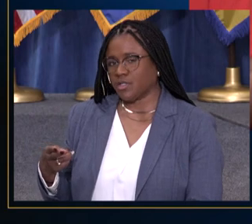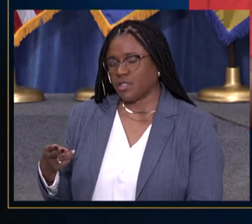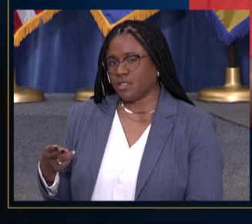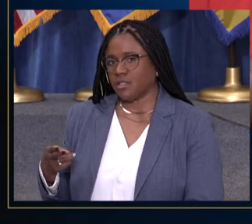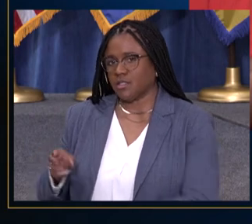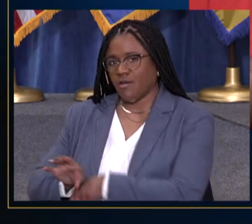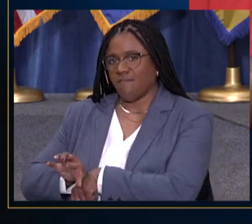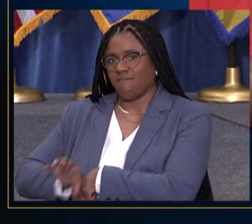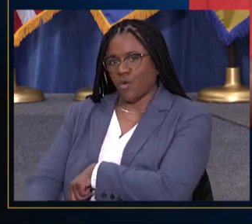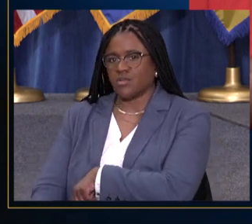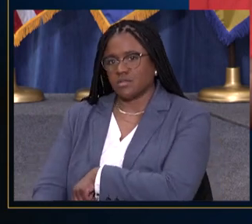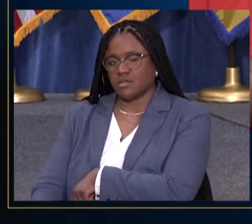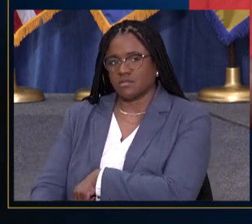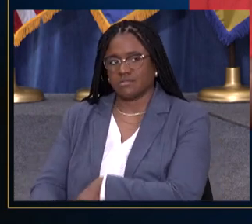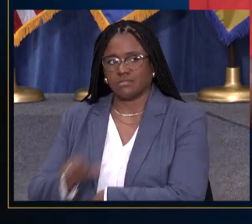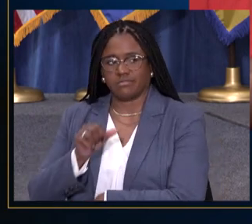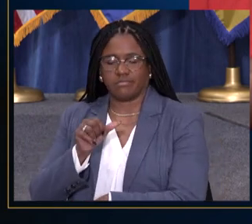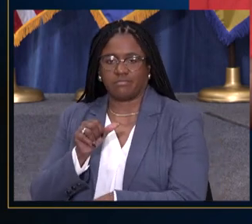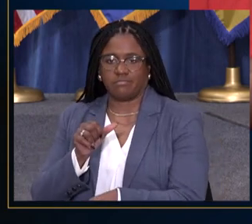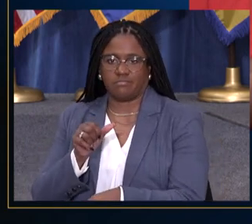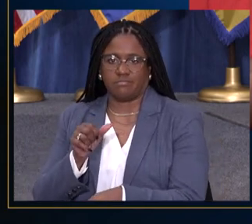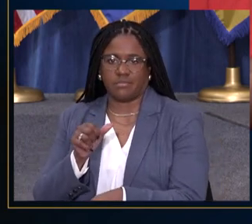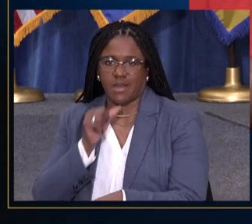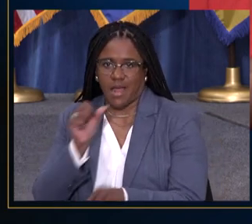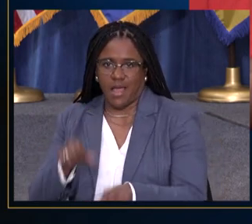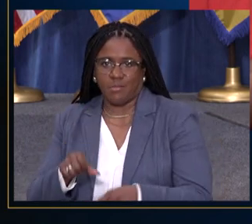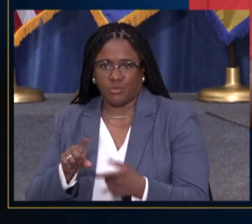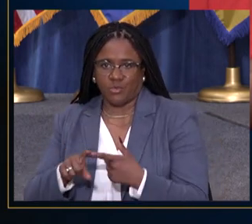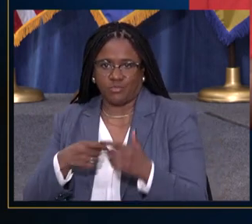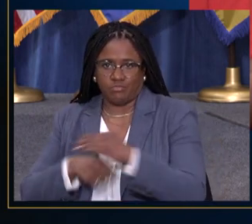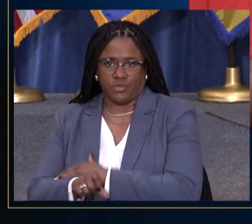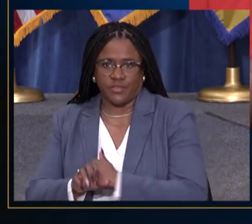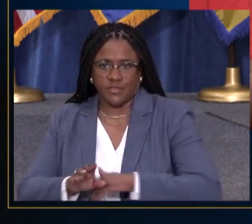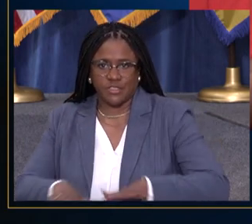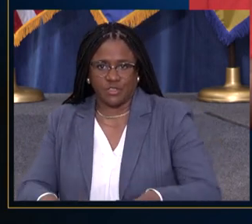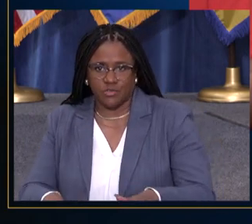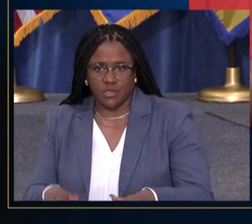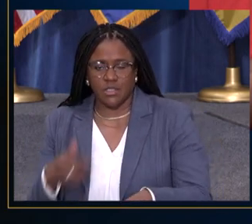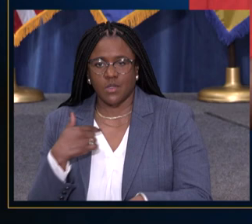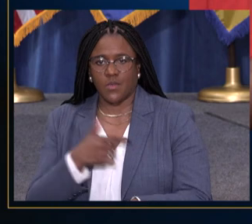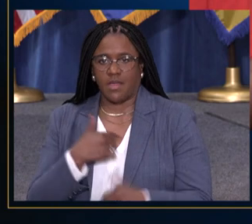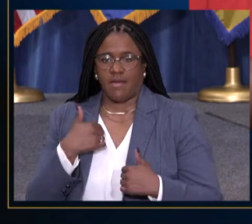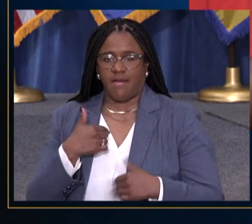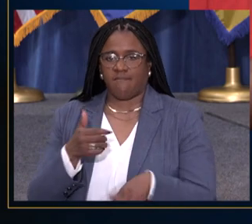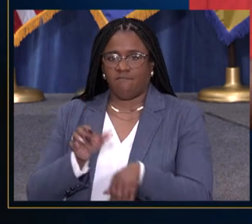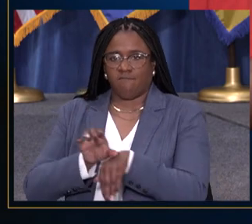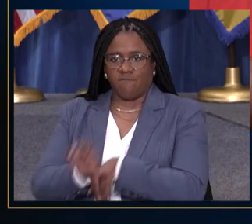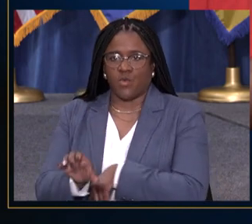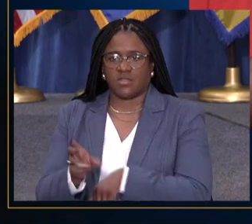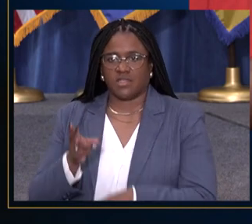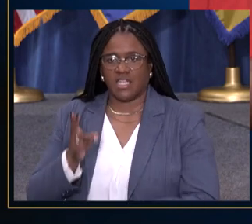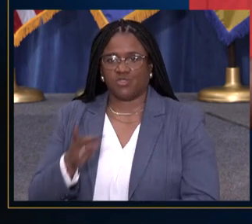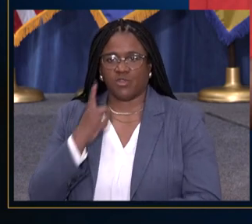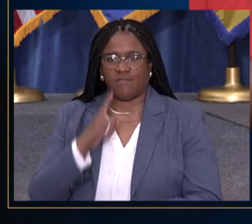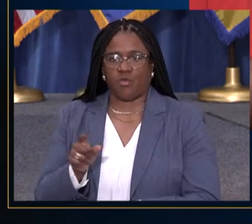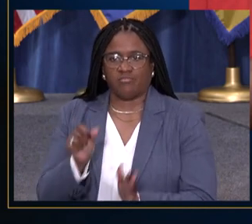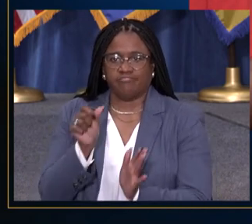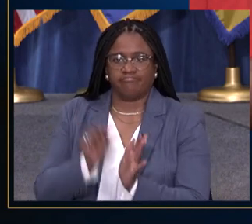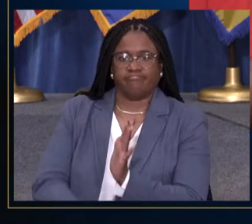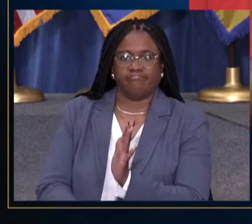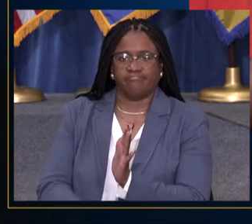forced sterilization. We have a history of even procedures being done on